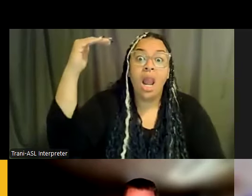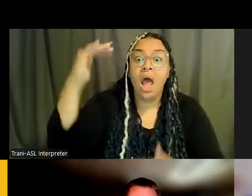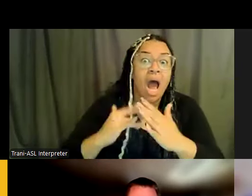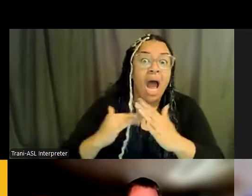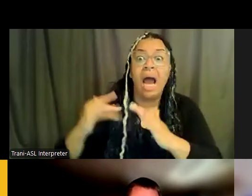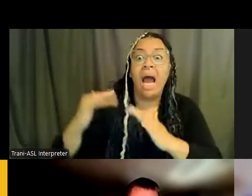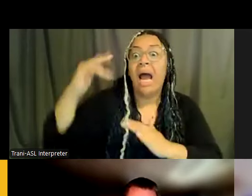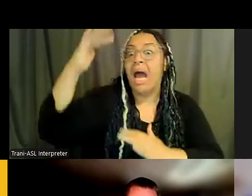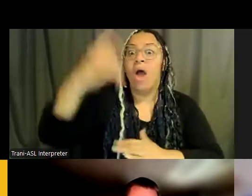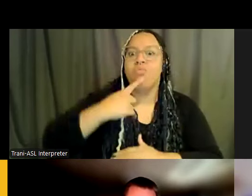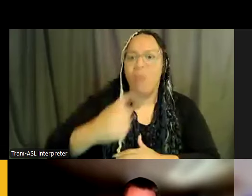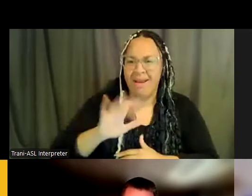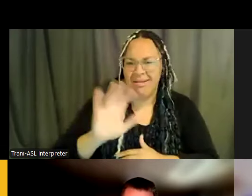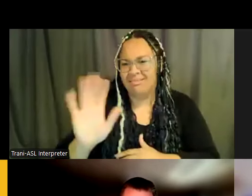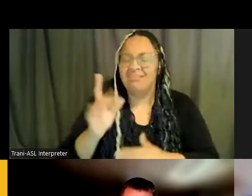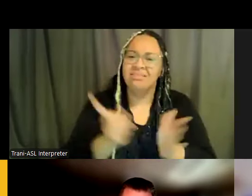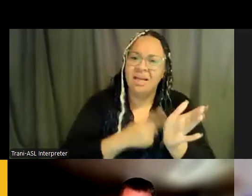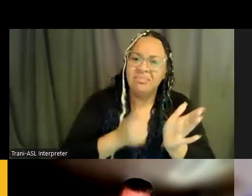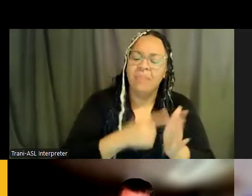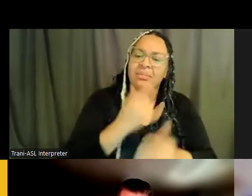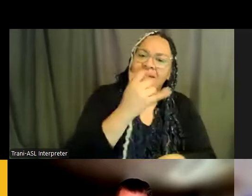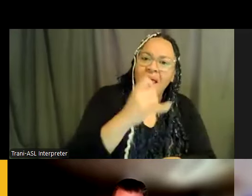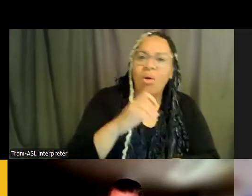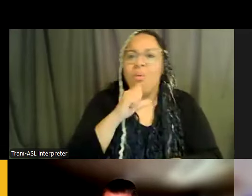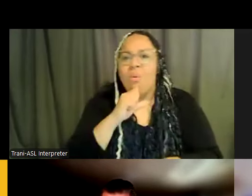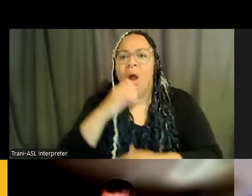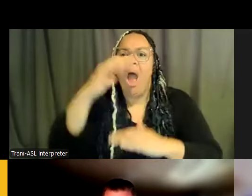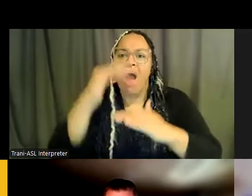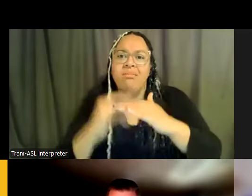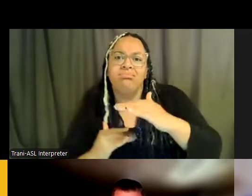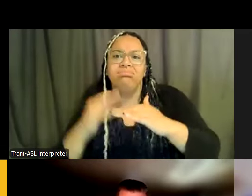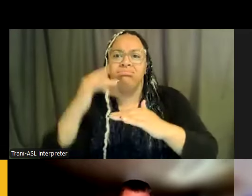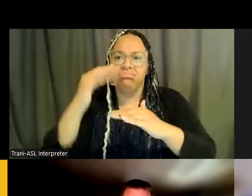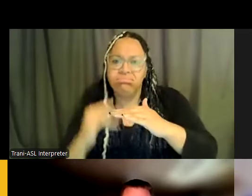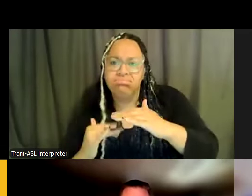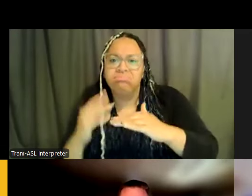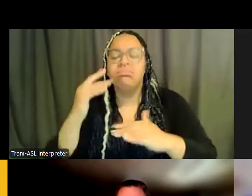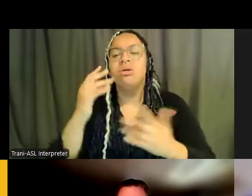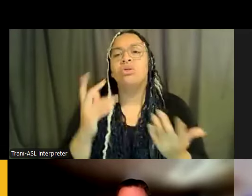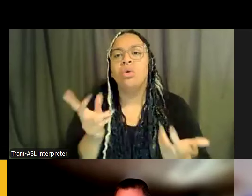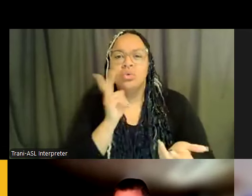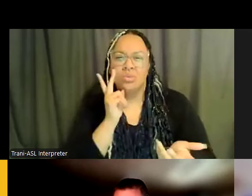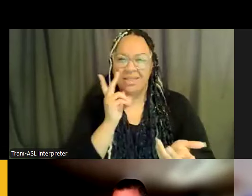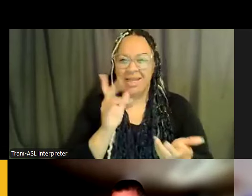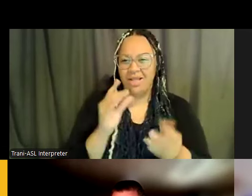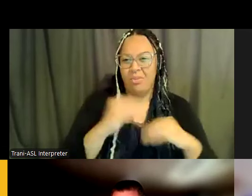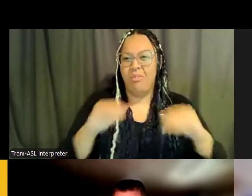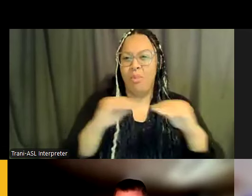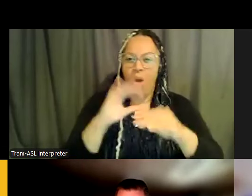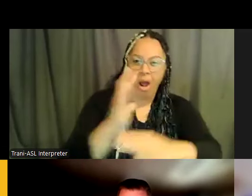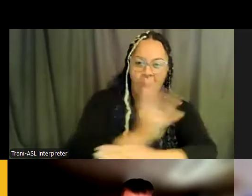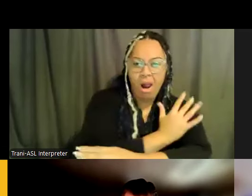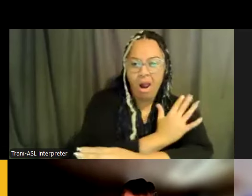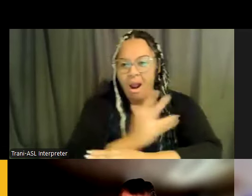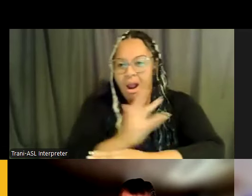in the yellow or the orange. So to look at suicide as this fluctuating,